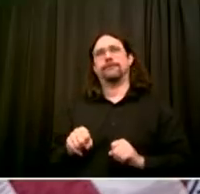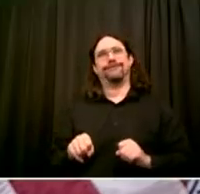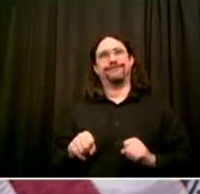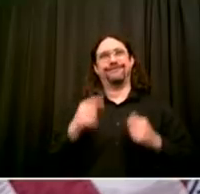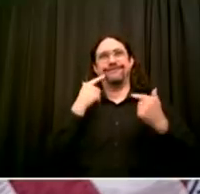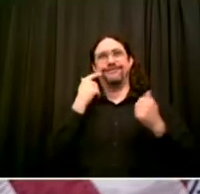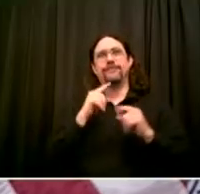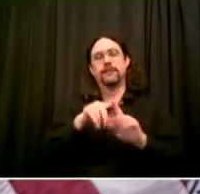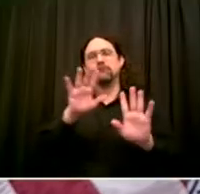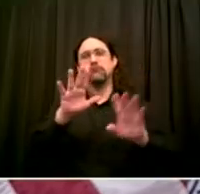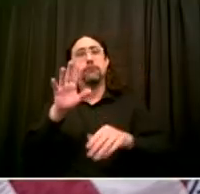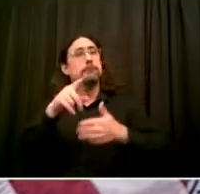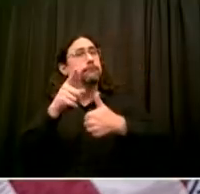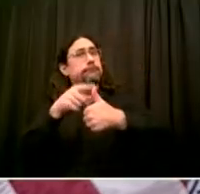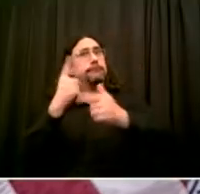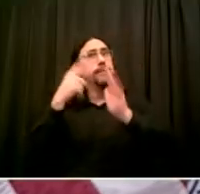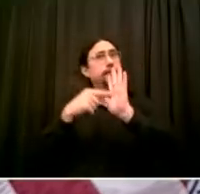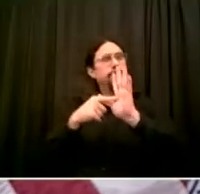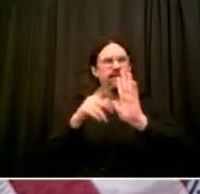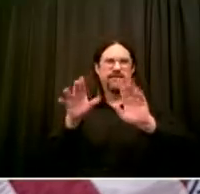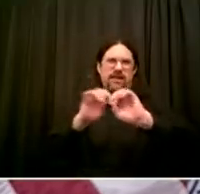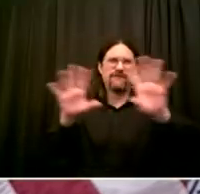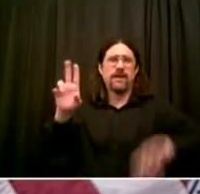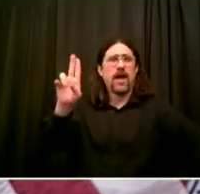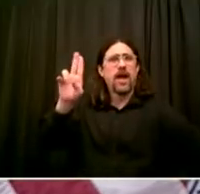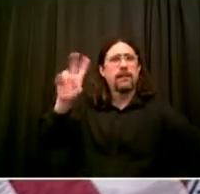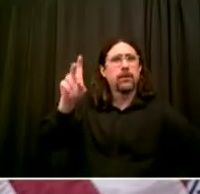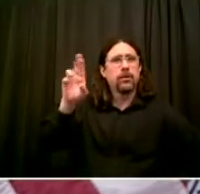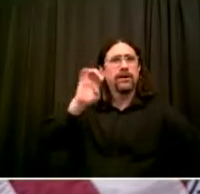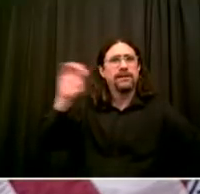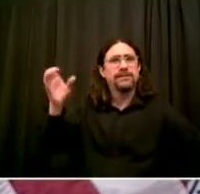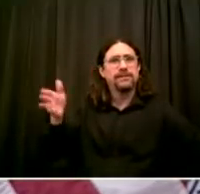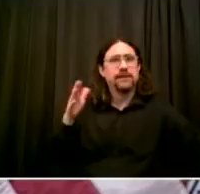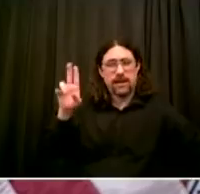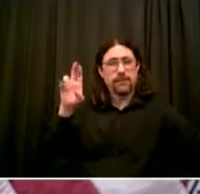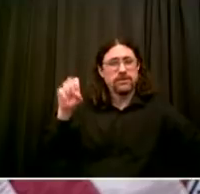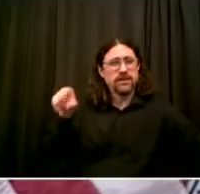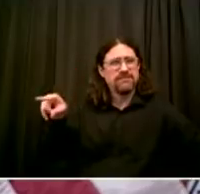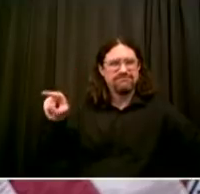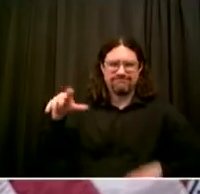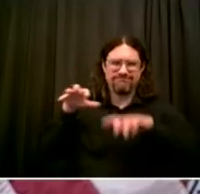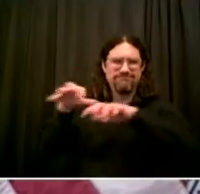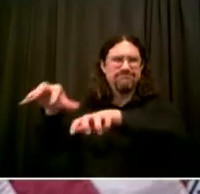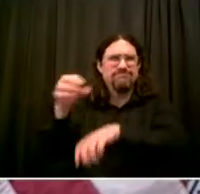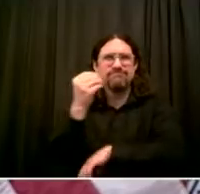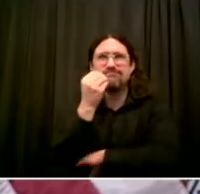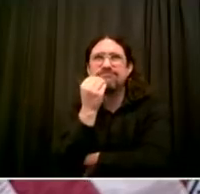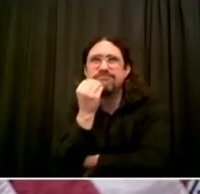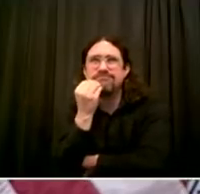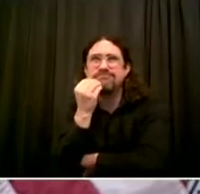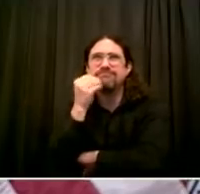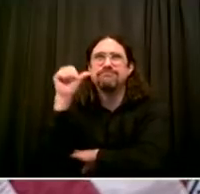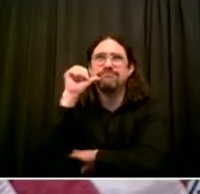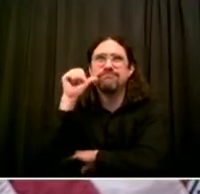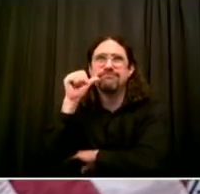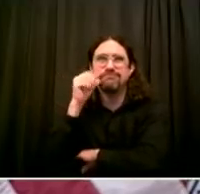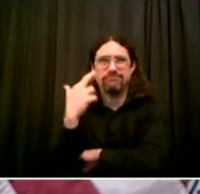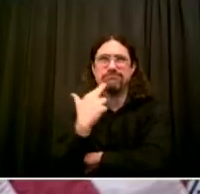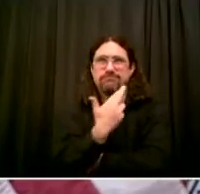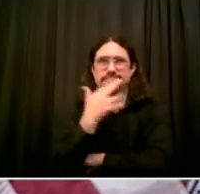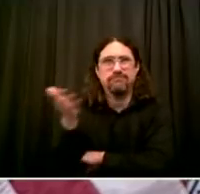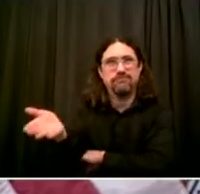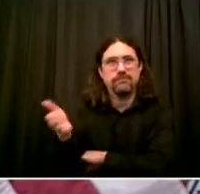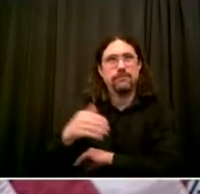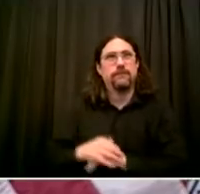to Freddie Goldstein, who will take great interest in this matter and will get me the list if we can now. But well, otherwise, we'll get it to you